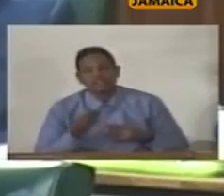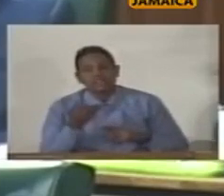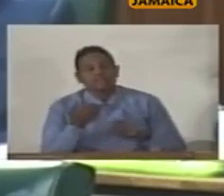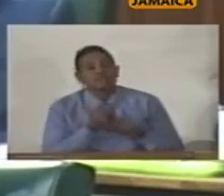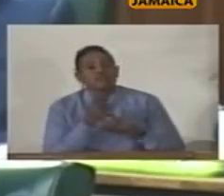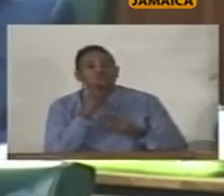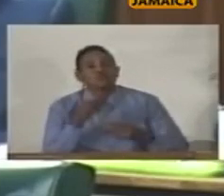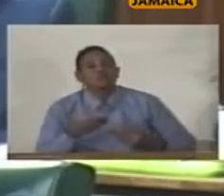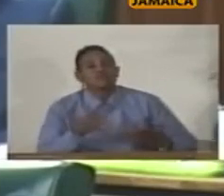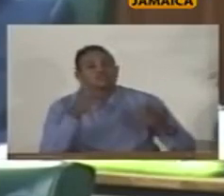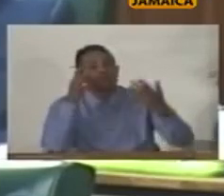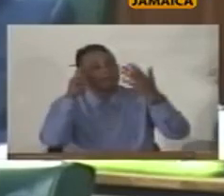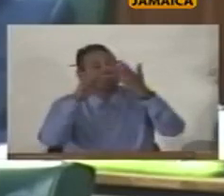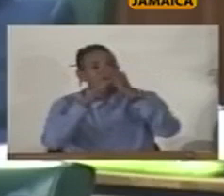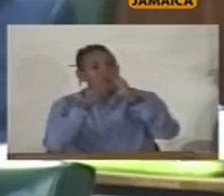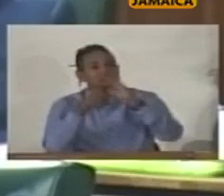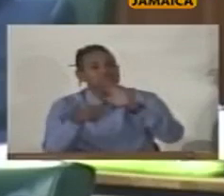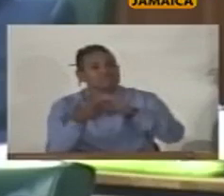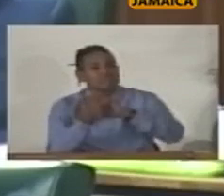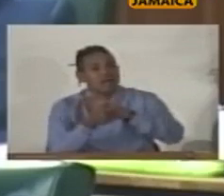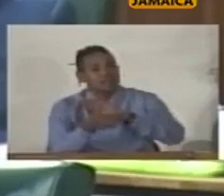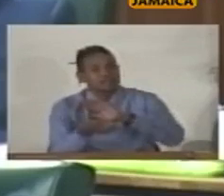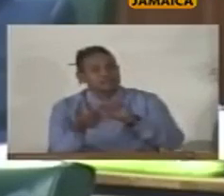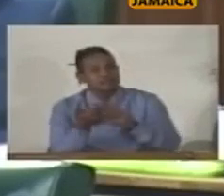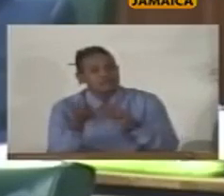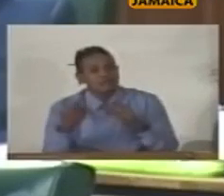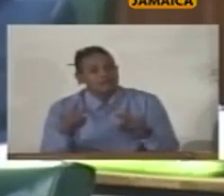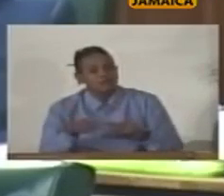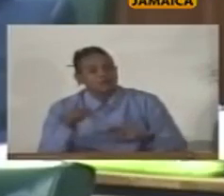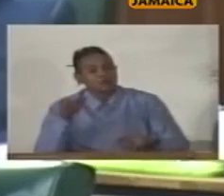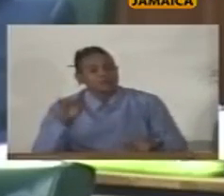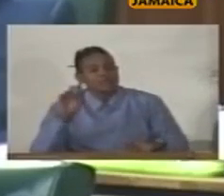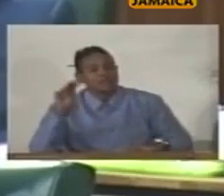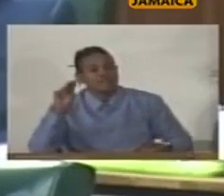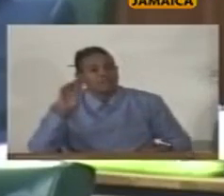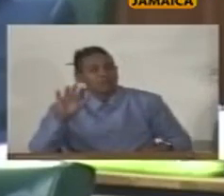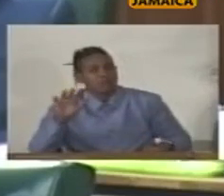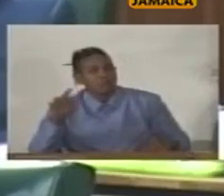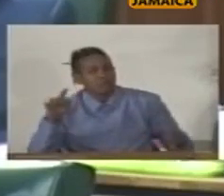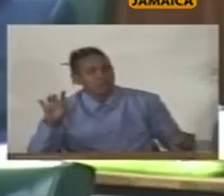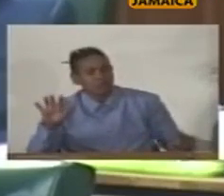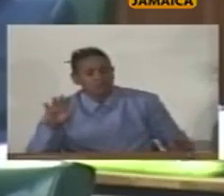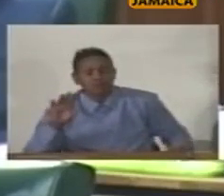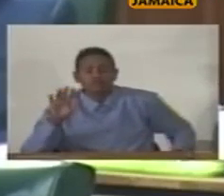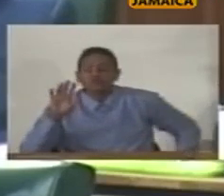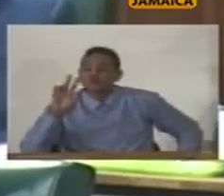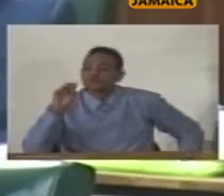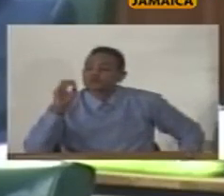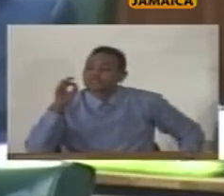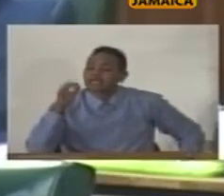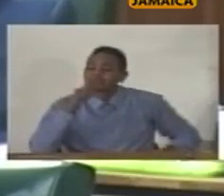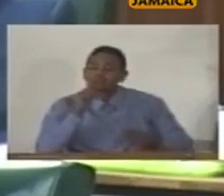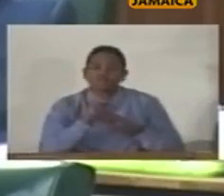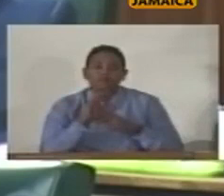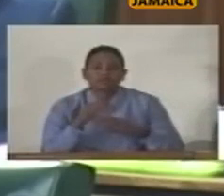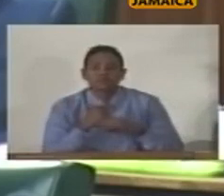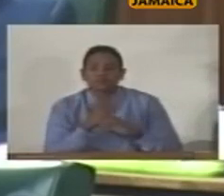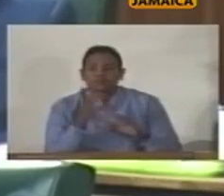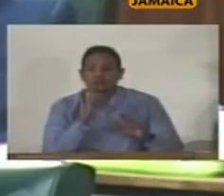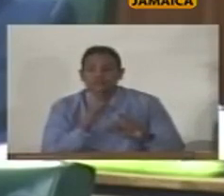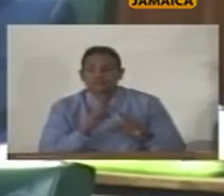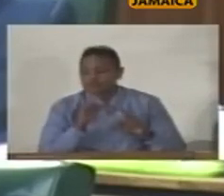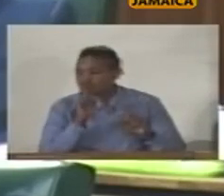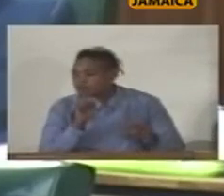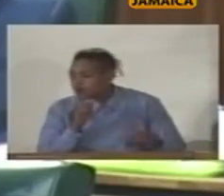provision and purpose of this Act. And whereas on the 28th day of November 2019, the Minister made the Terrorism Prevention